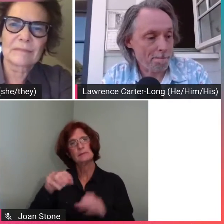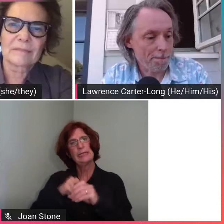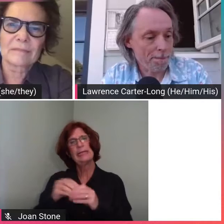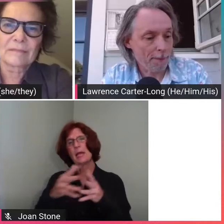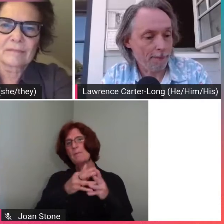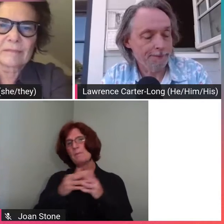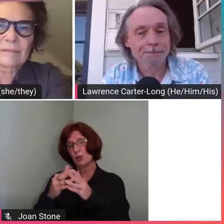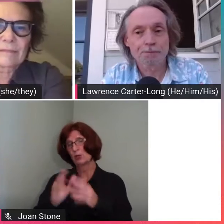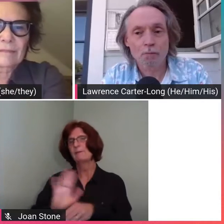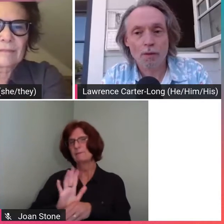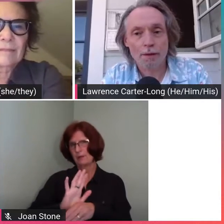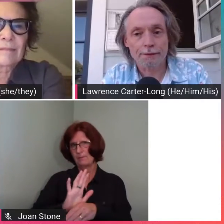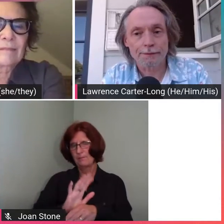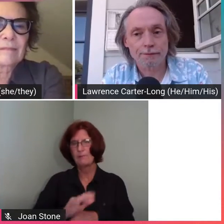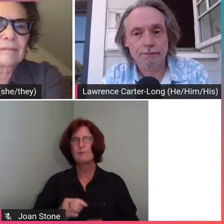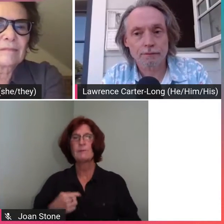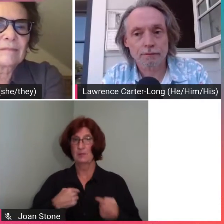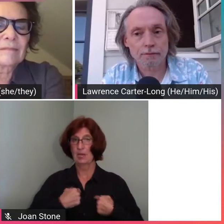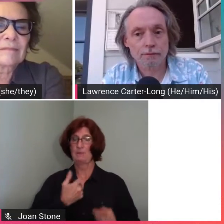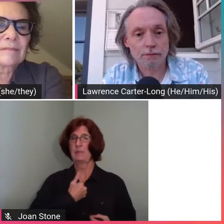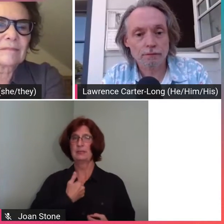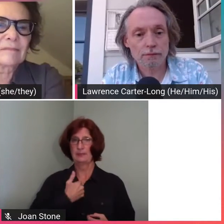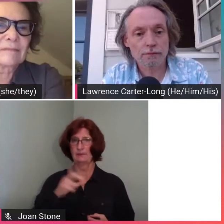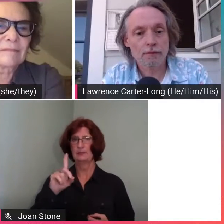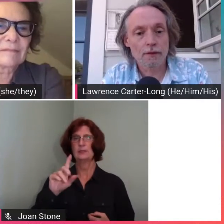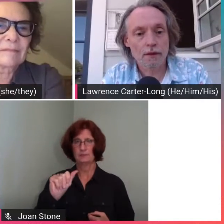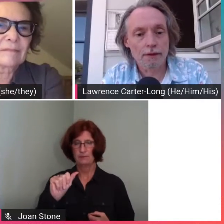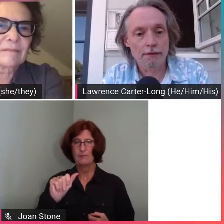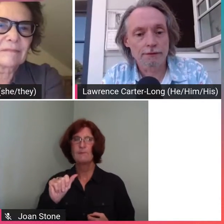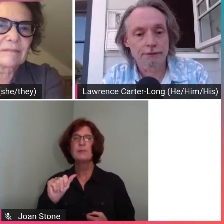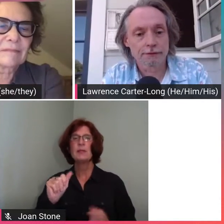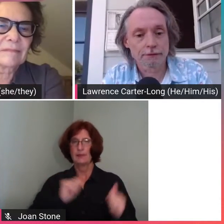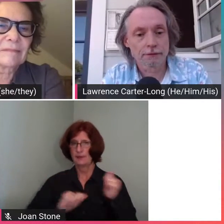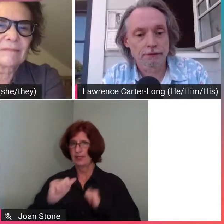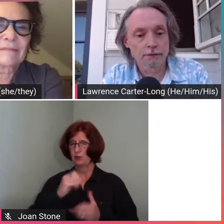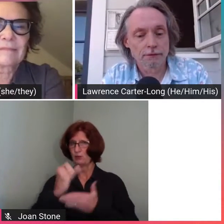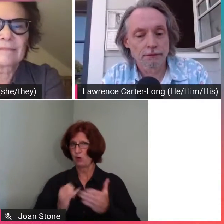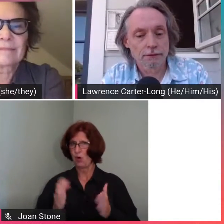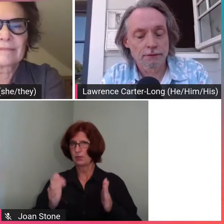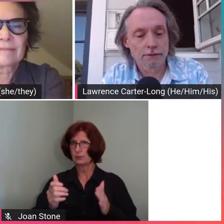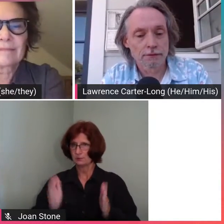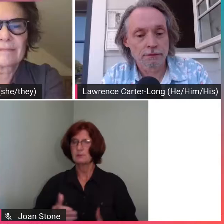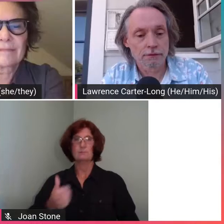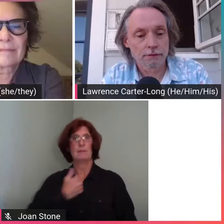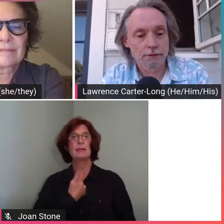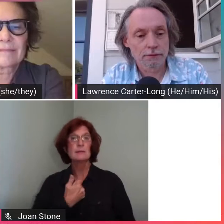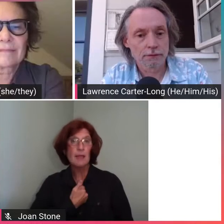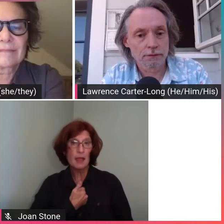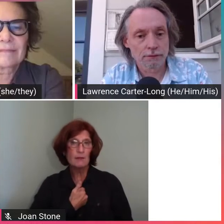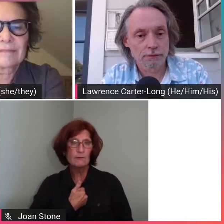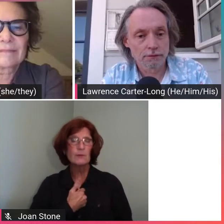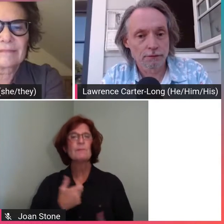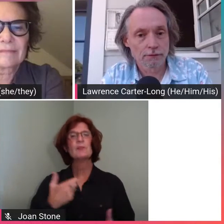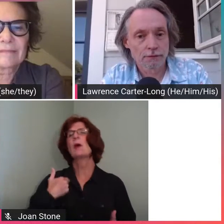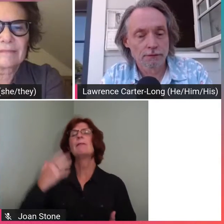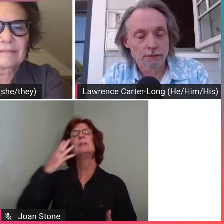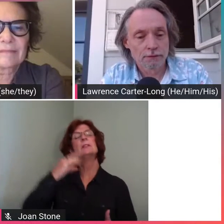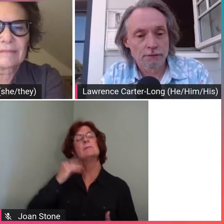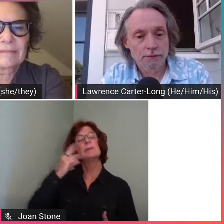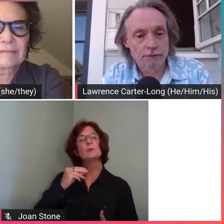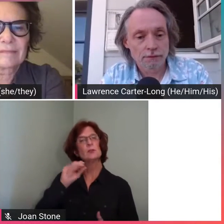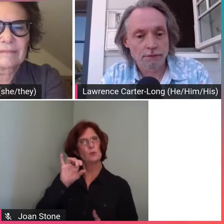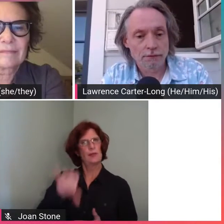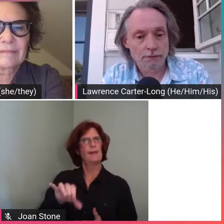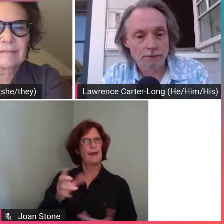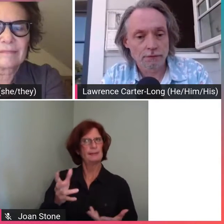Film. And I'm a disabled theater artist. So I had experienced myself what in